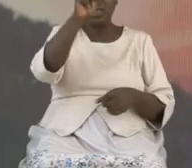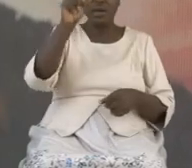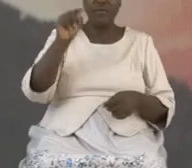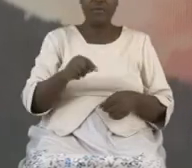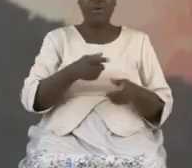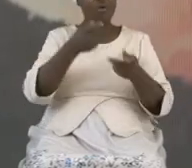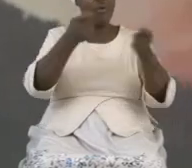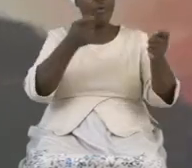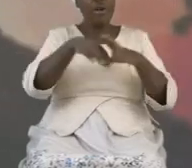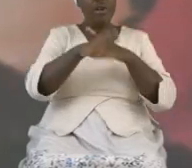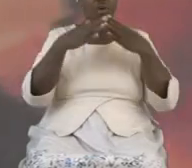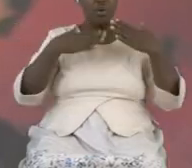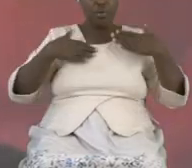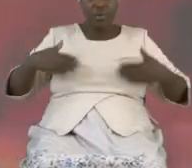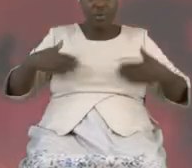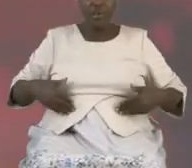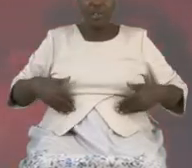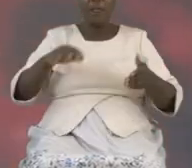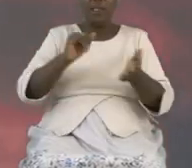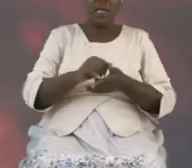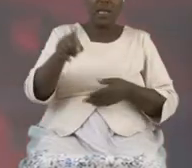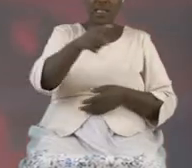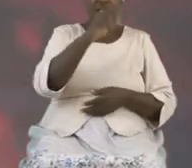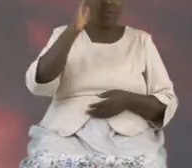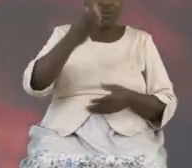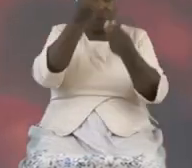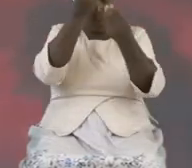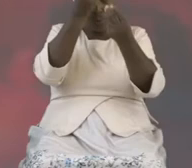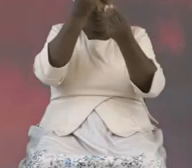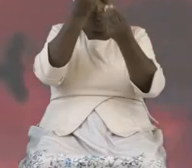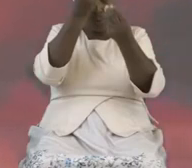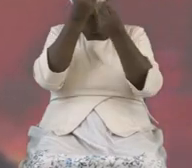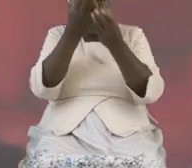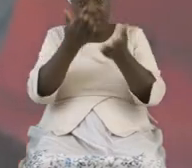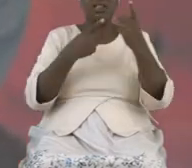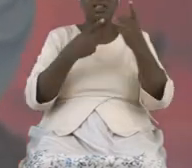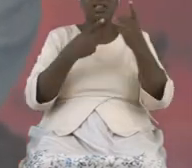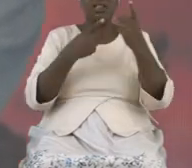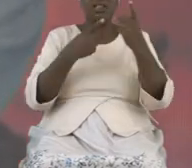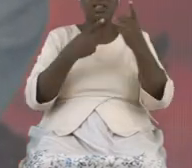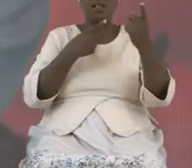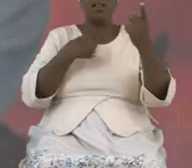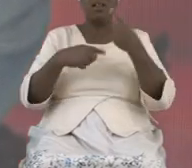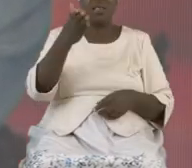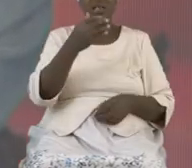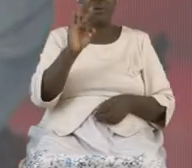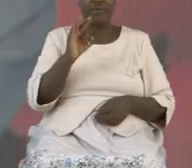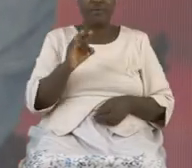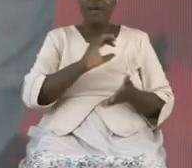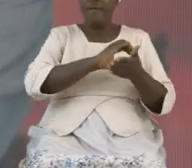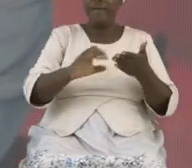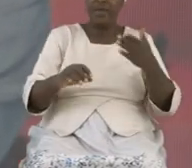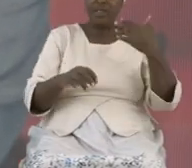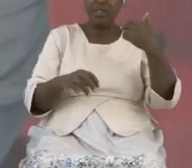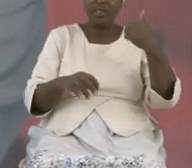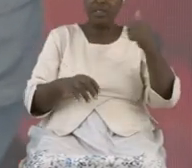body, that ye should obey it and the loss thereof. Verse 13,